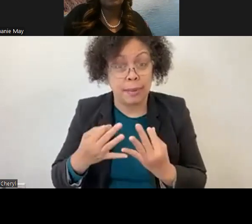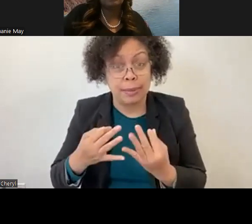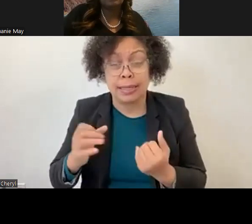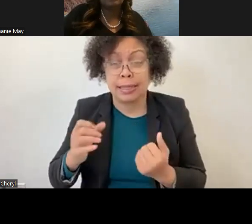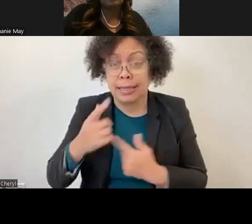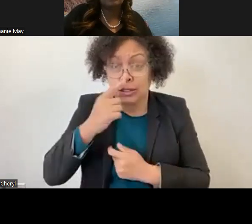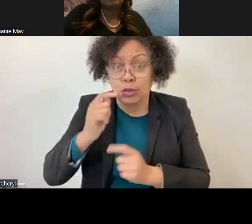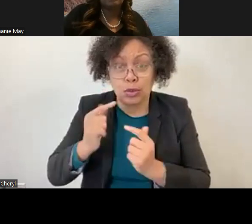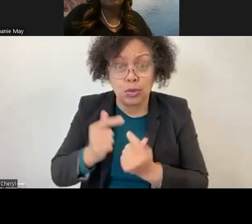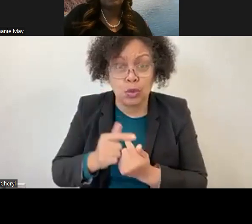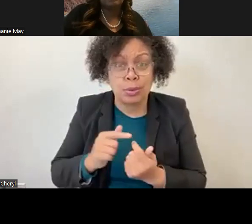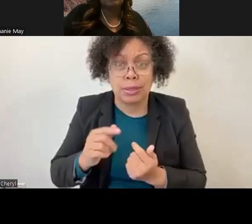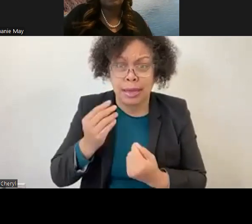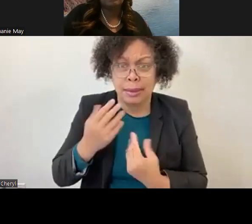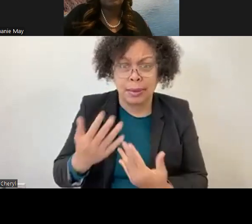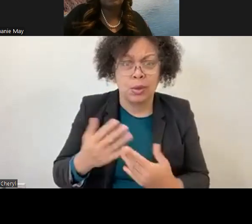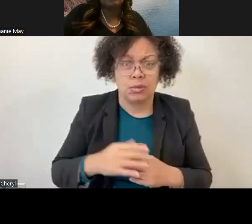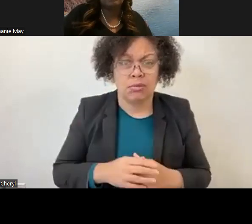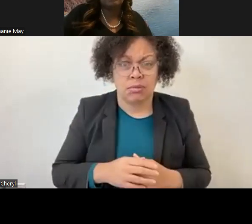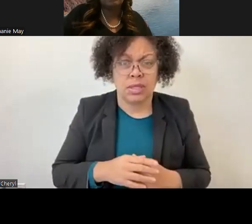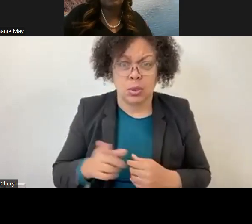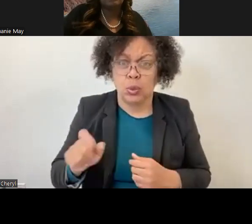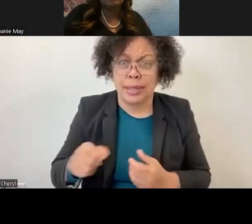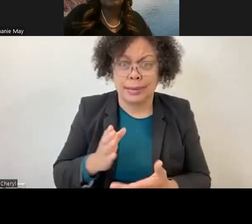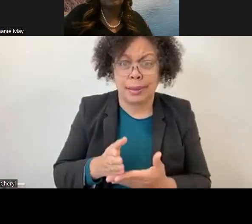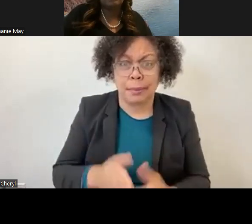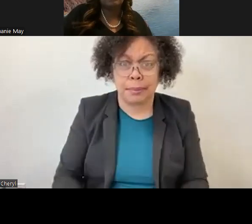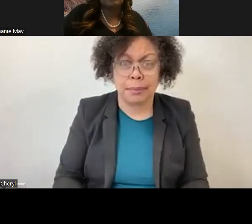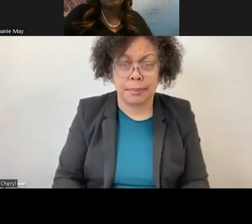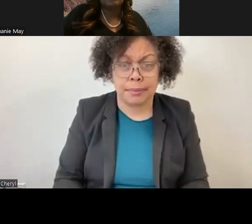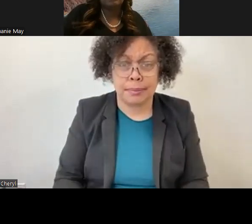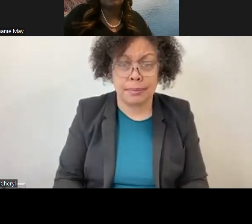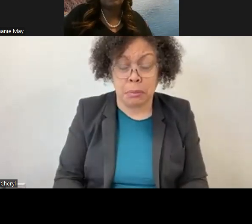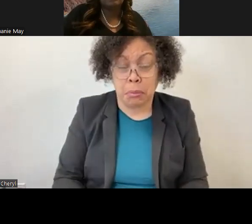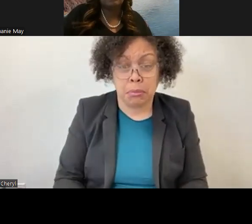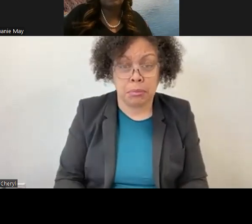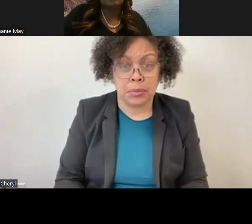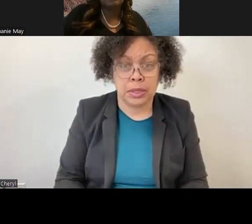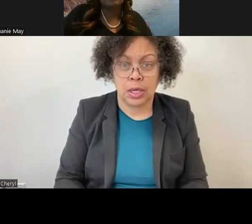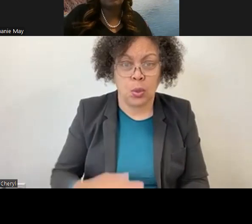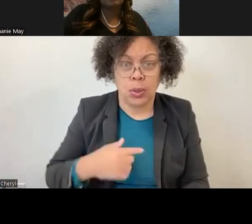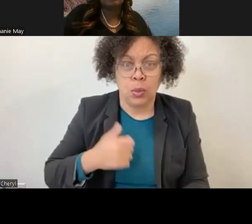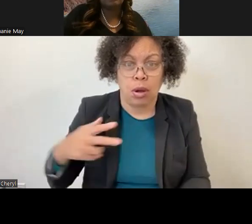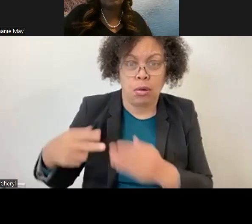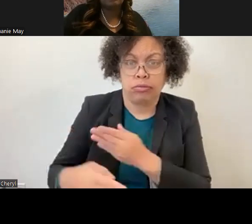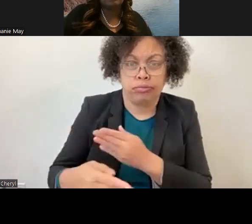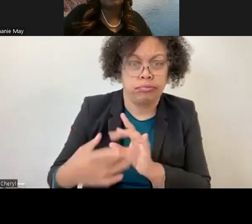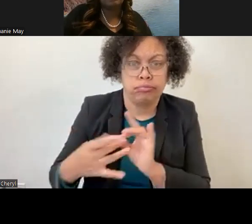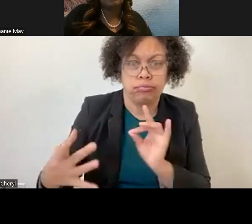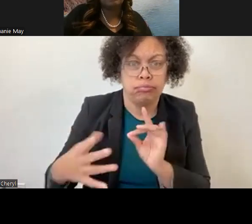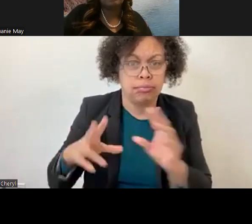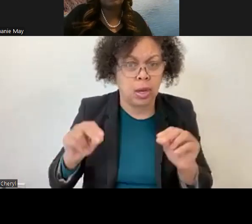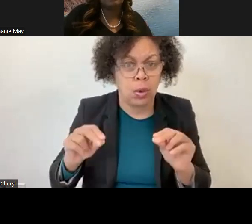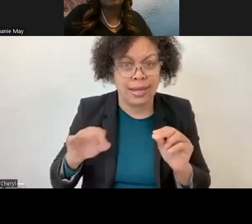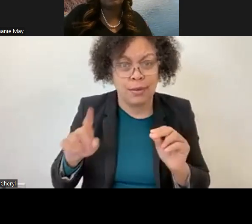you can leave, you can stop, and we won't break ties with you. if you need to sort of